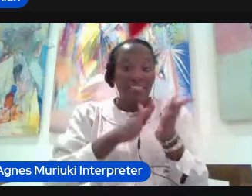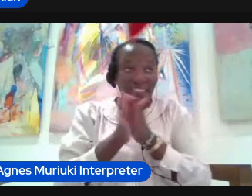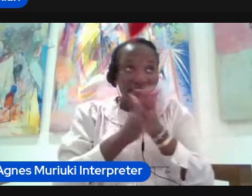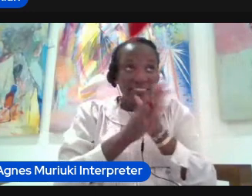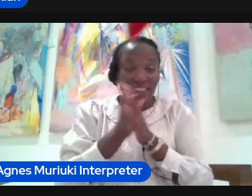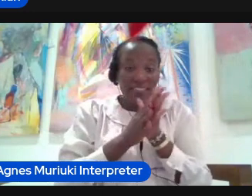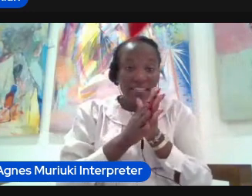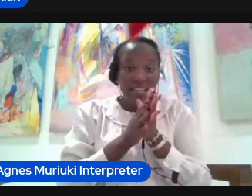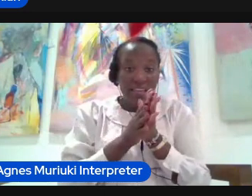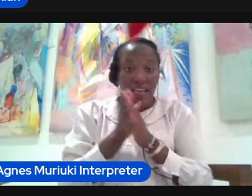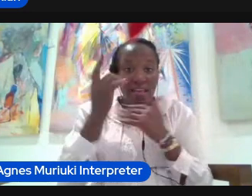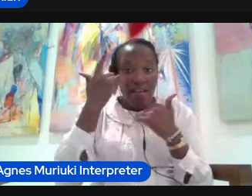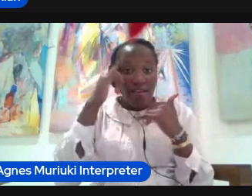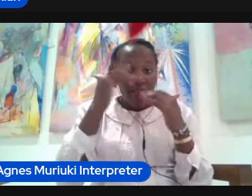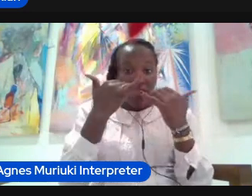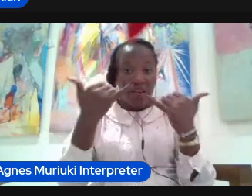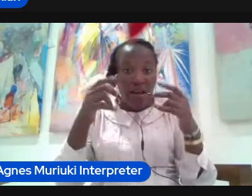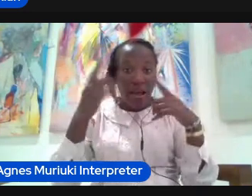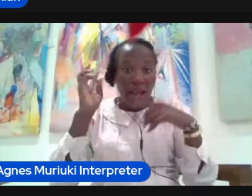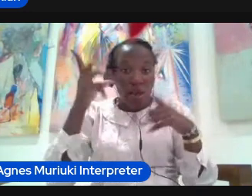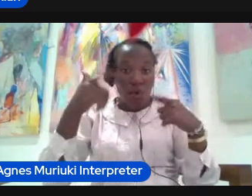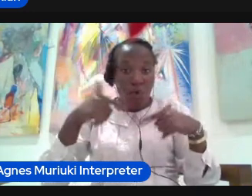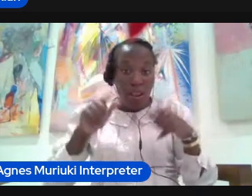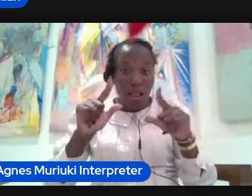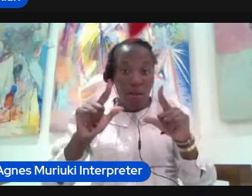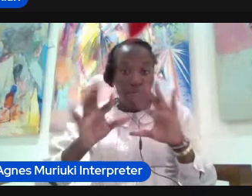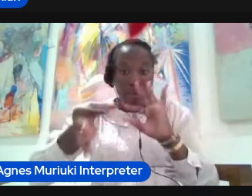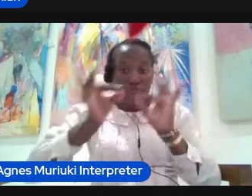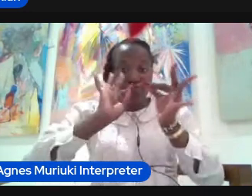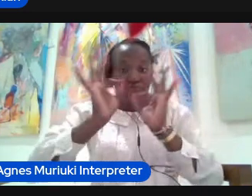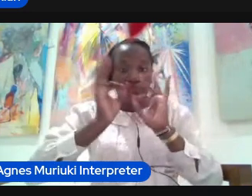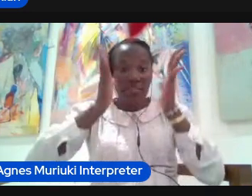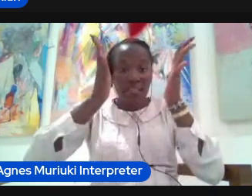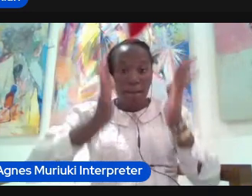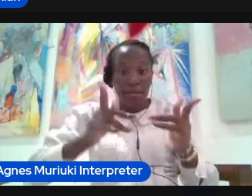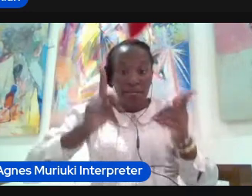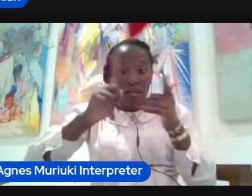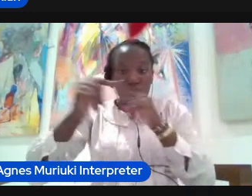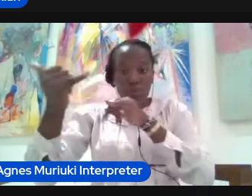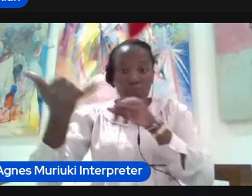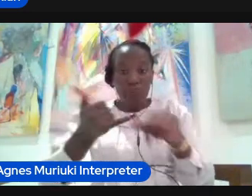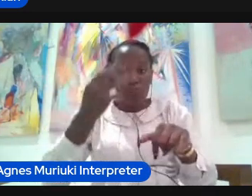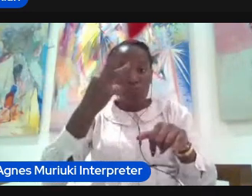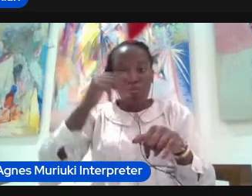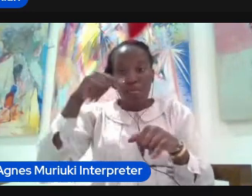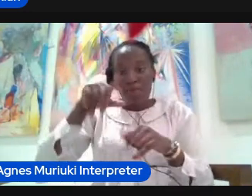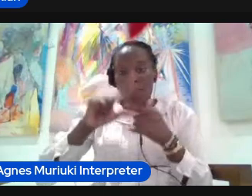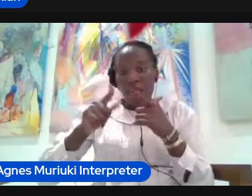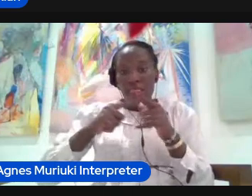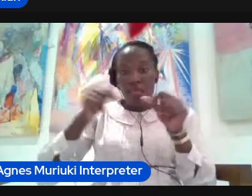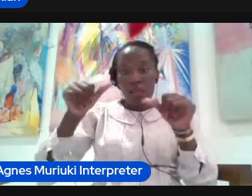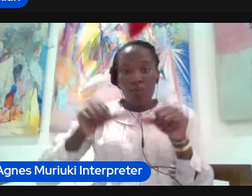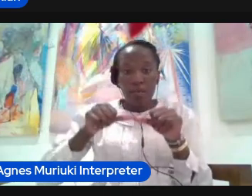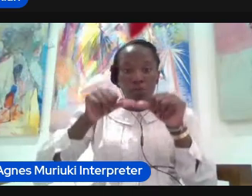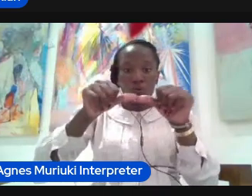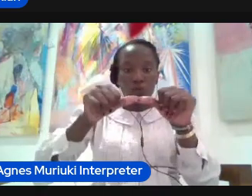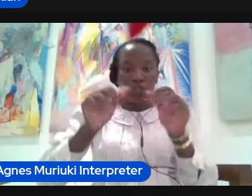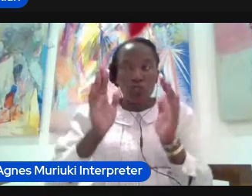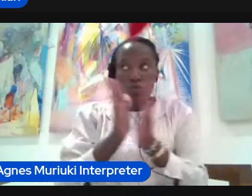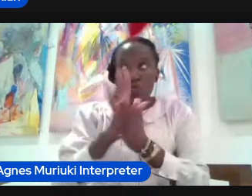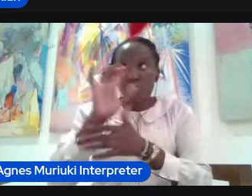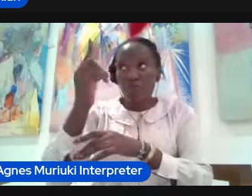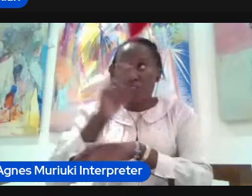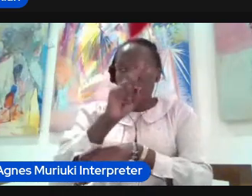Uh, I will allow the sign language interpreters to introduce themselves. Then we can move to the first